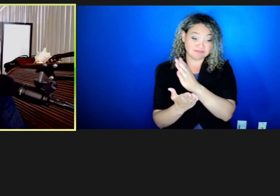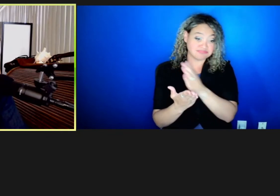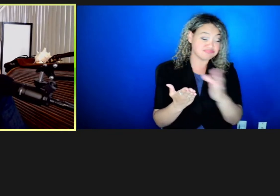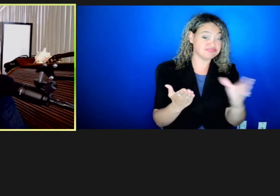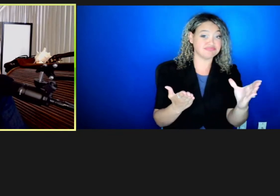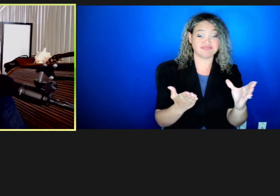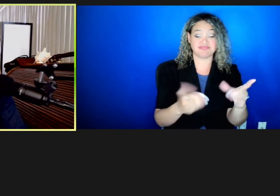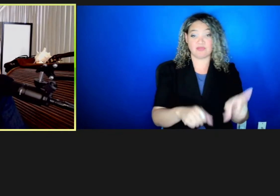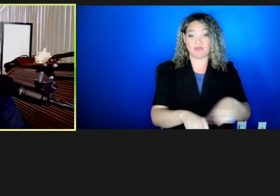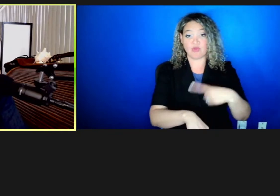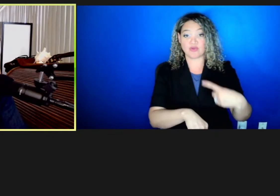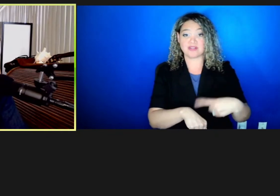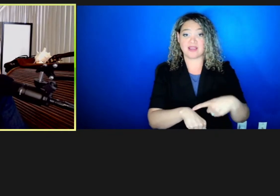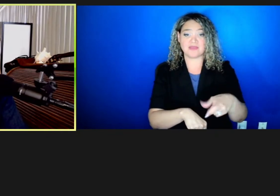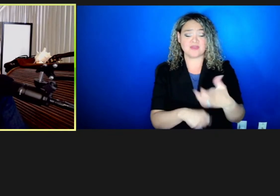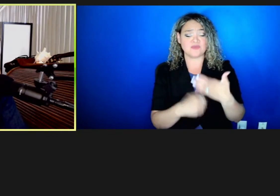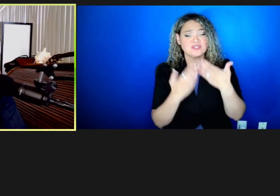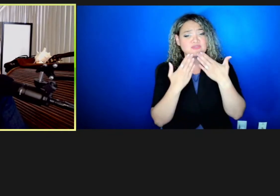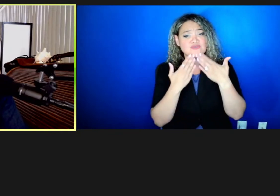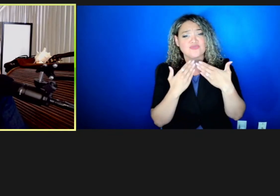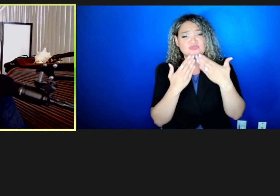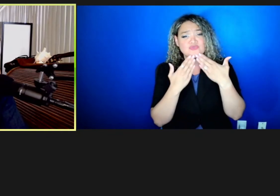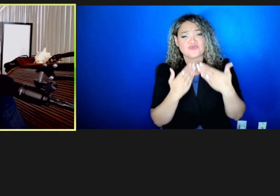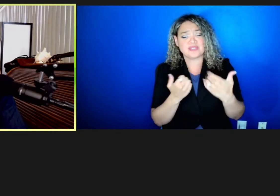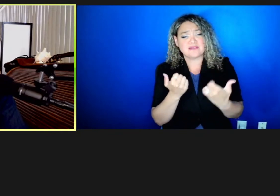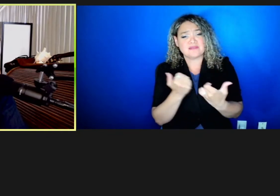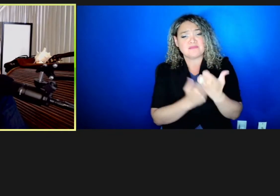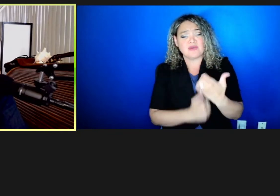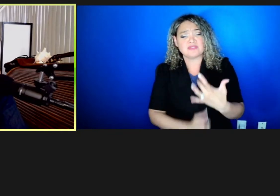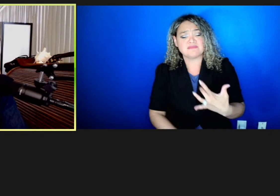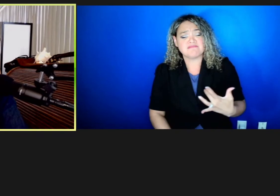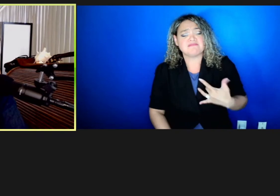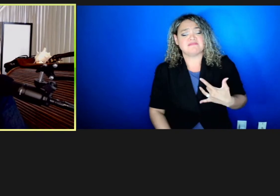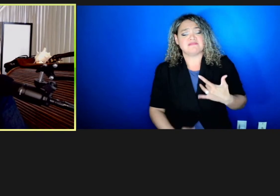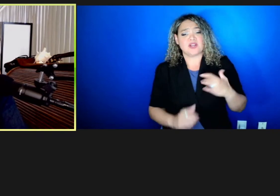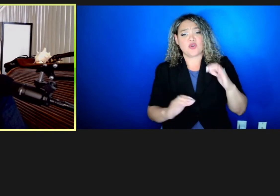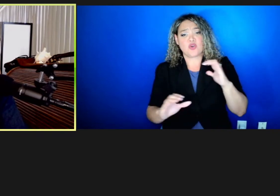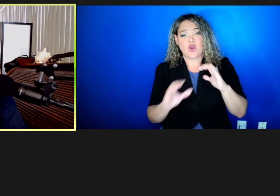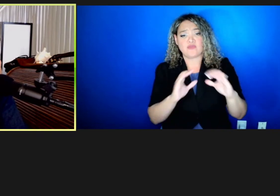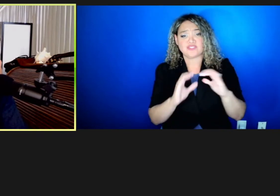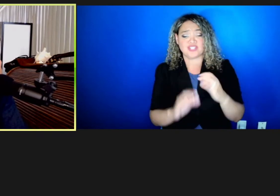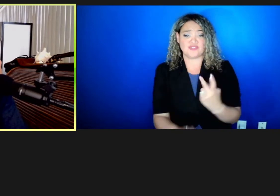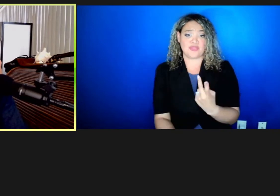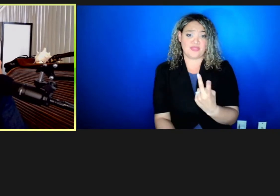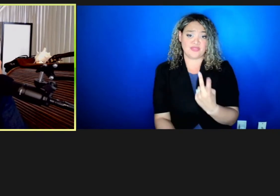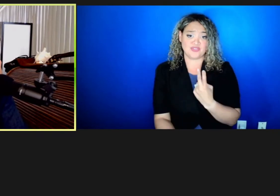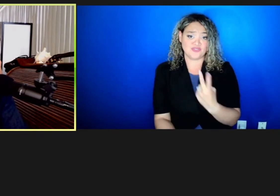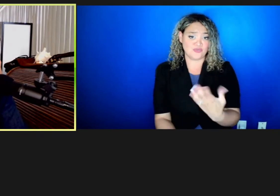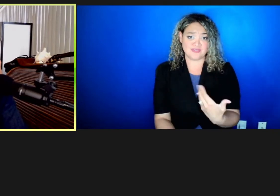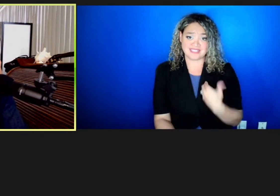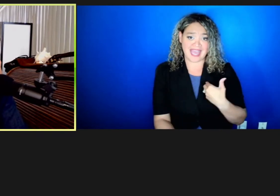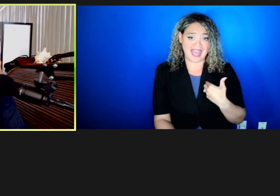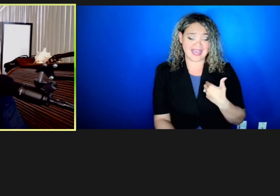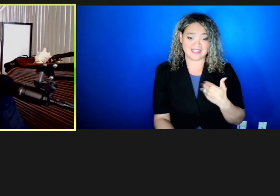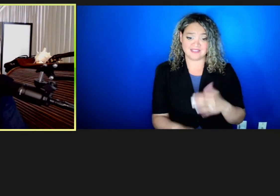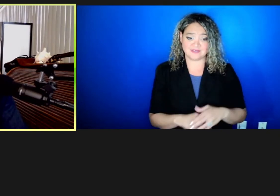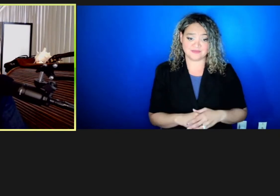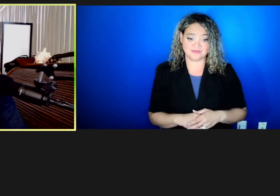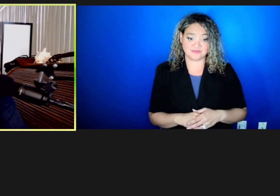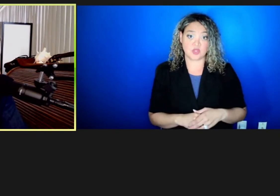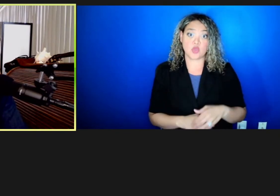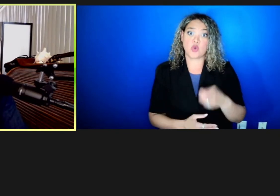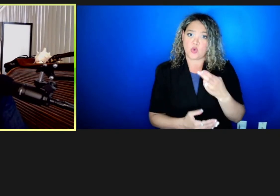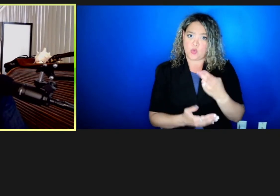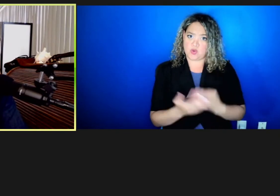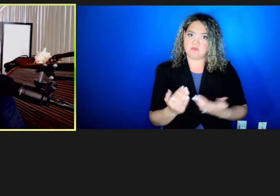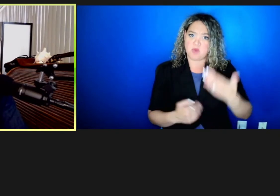one of the sweetest, most poignant conversations that my father and I ever shared. We both